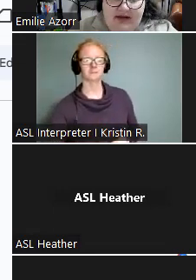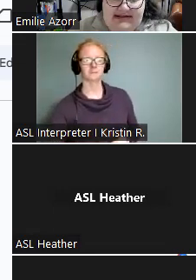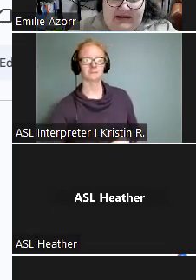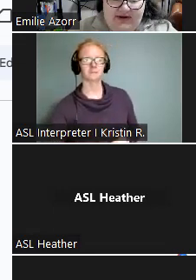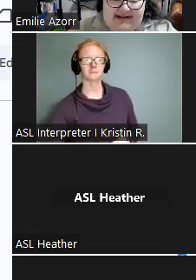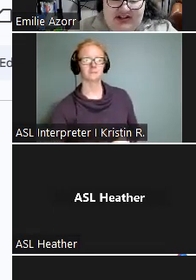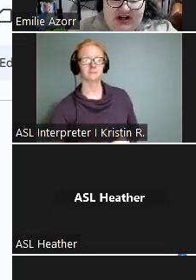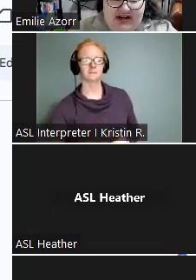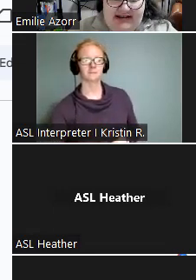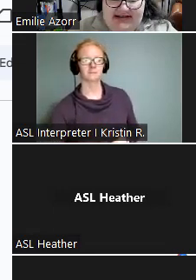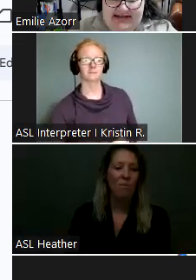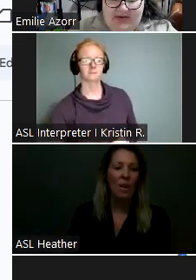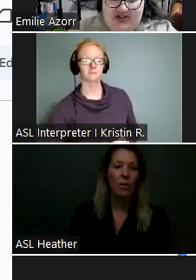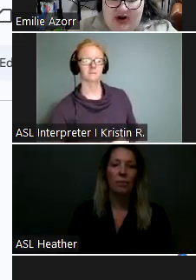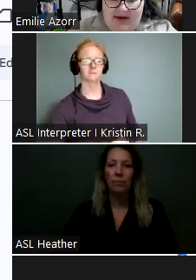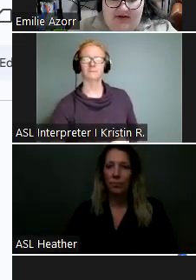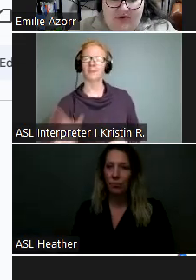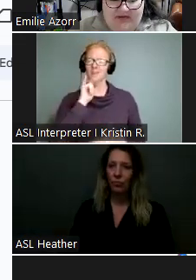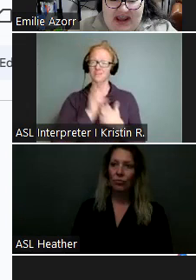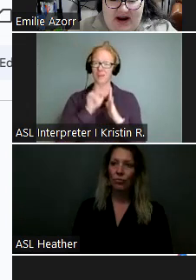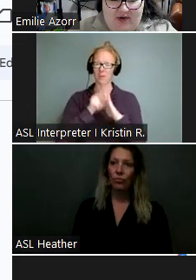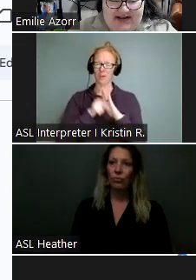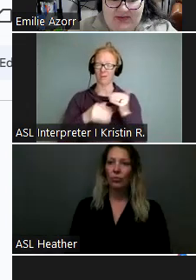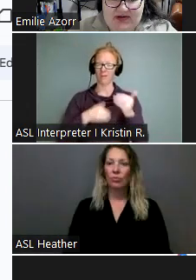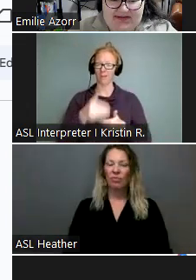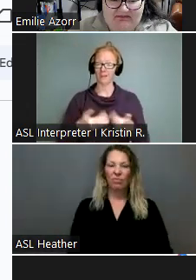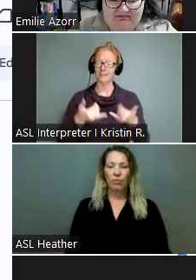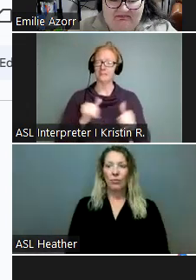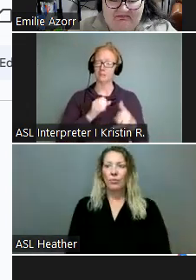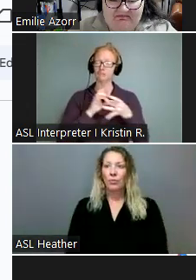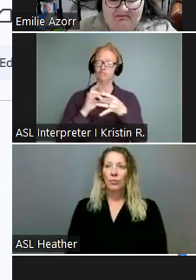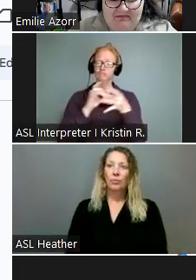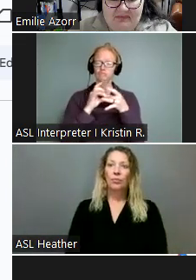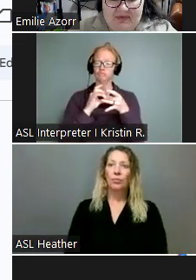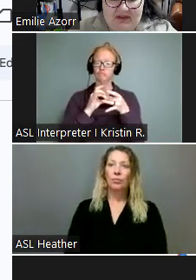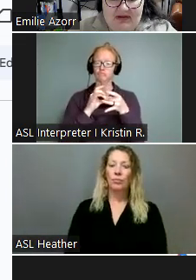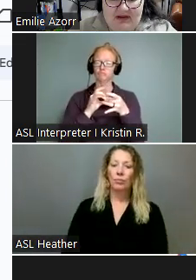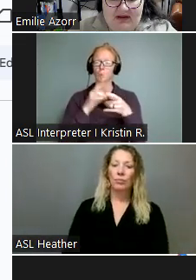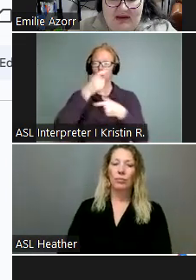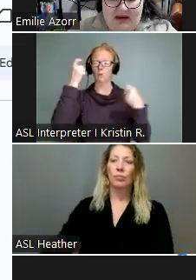Is the policy and procedure consistent with trauma-informed care principles?